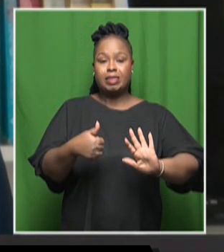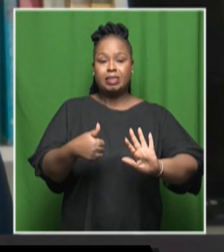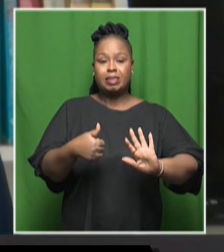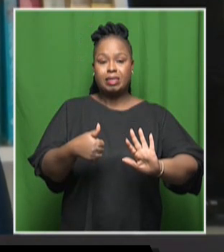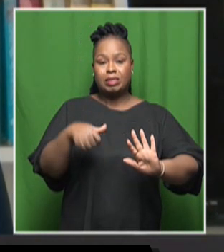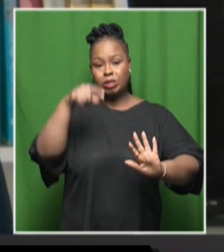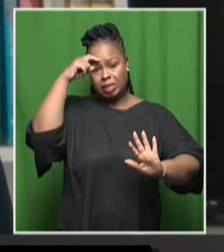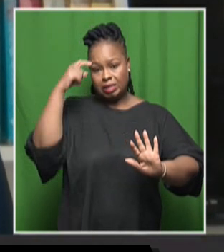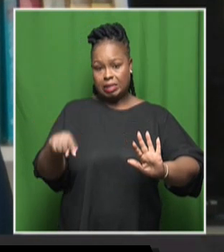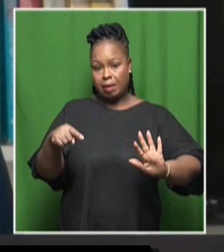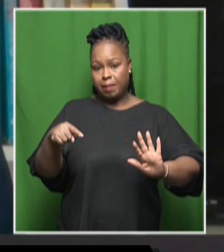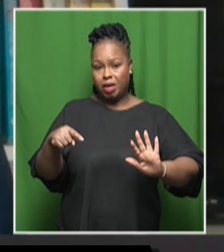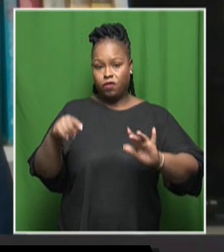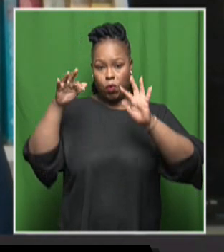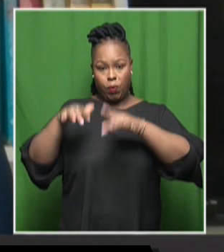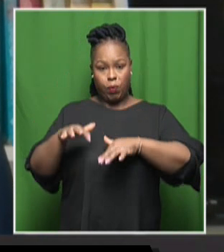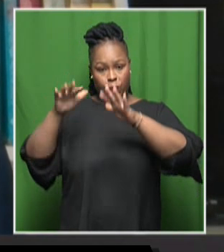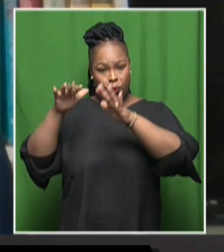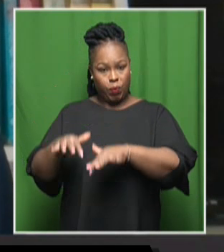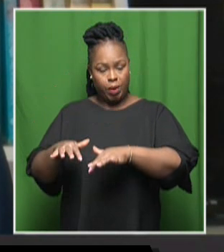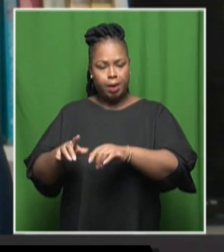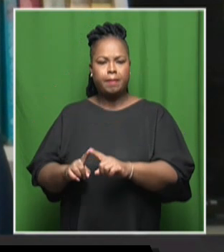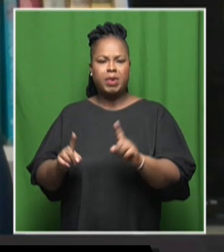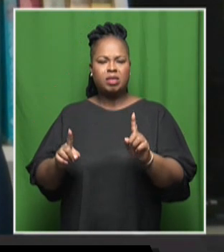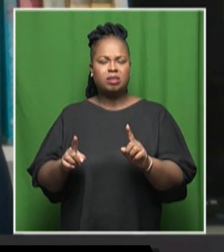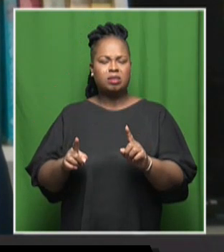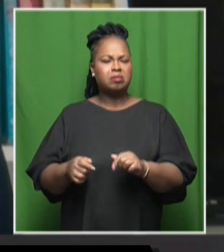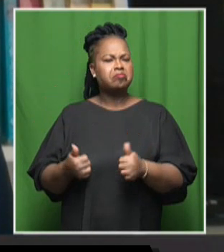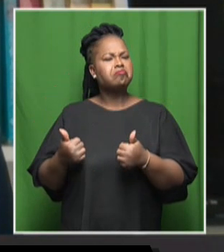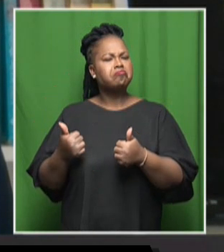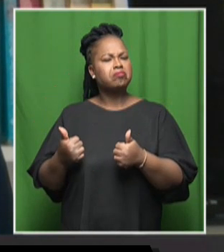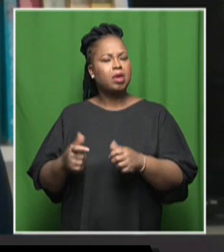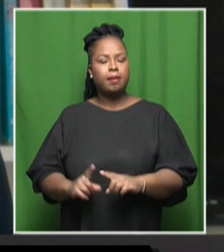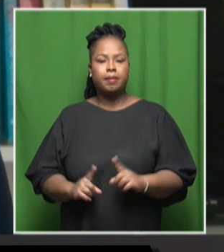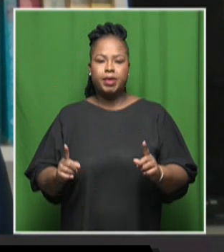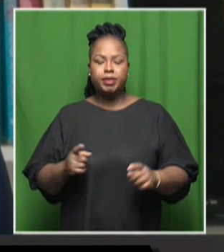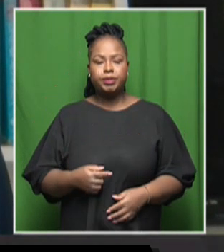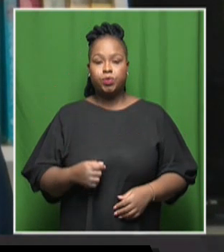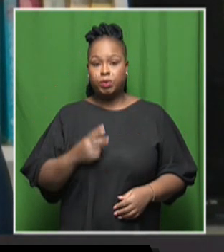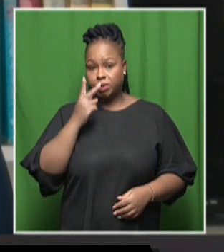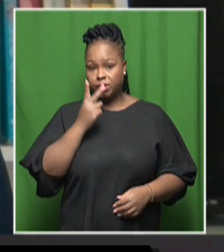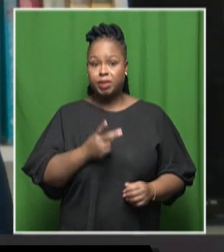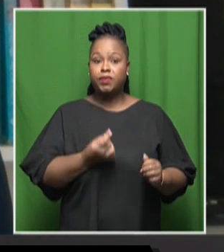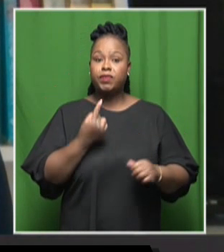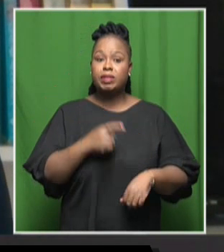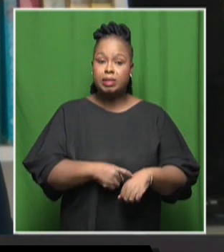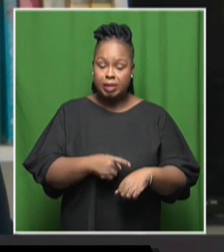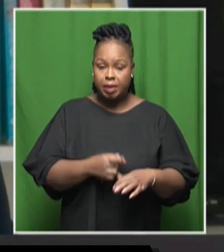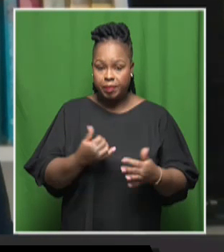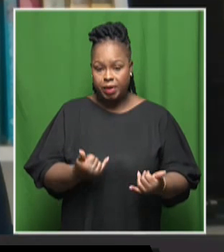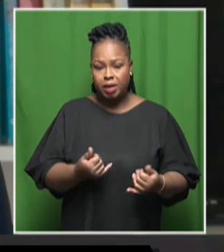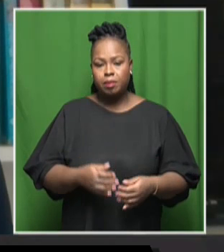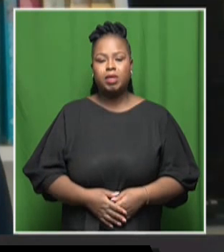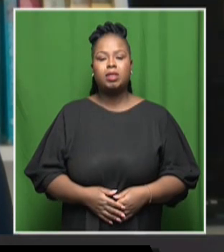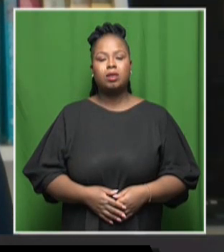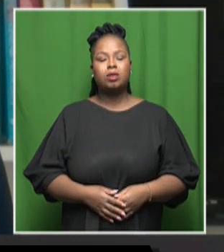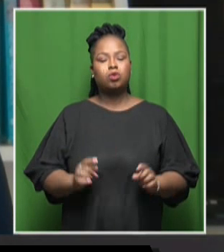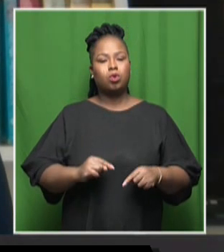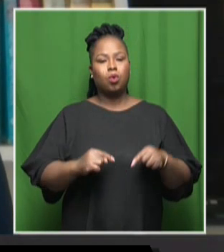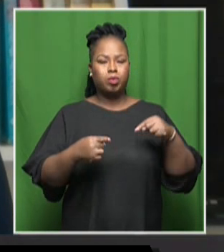which is exceptional. But I can mention to the viewers that we are seeing the first signs of an El Nino event emerging,